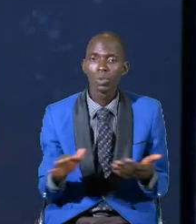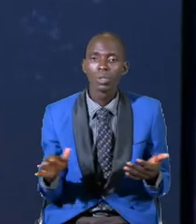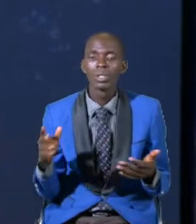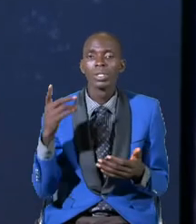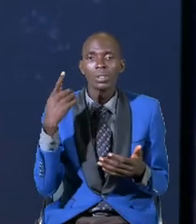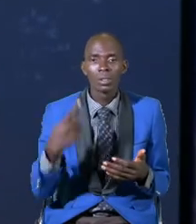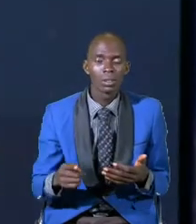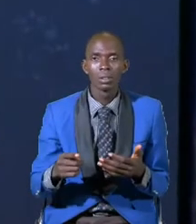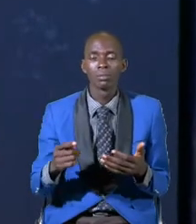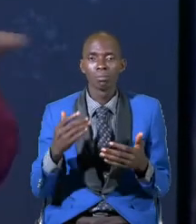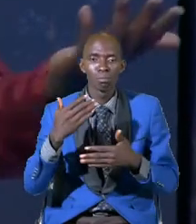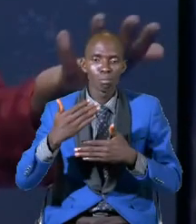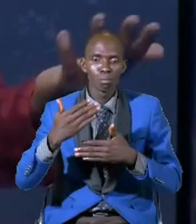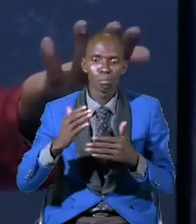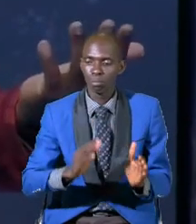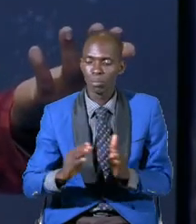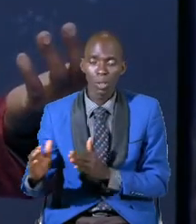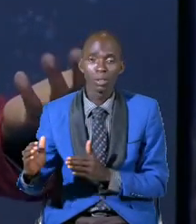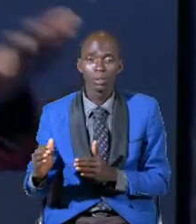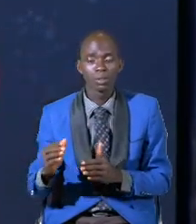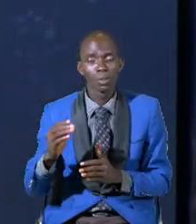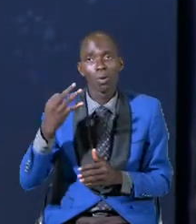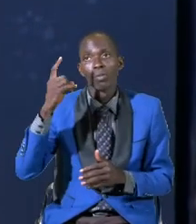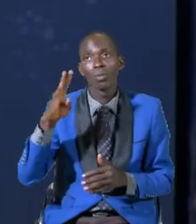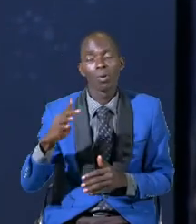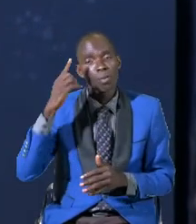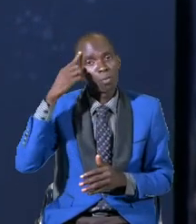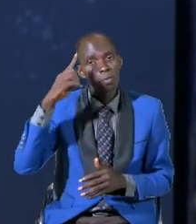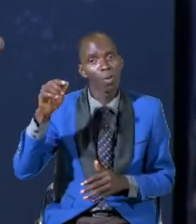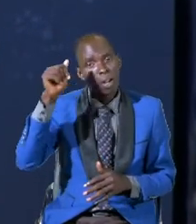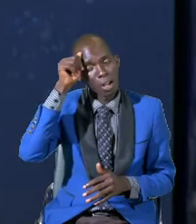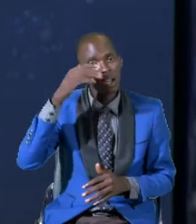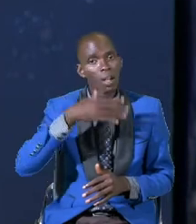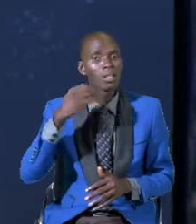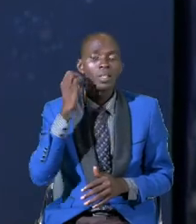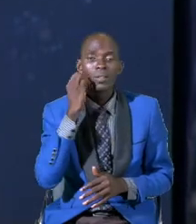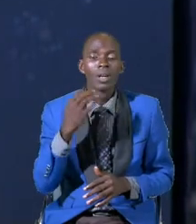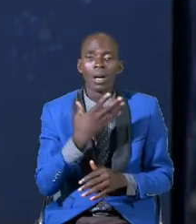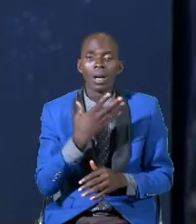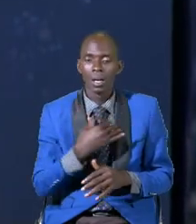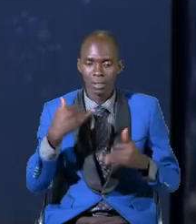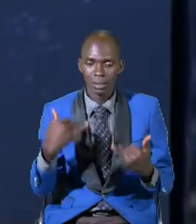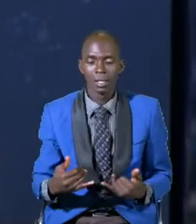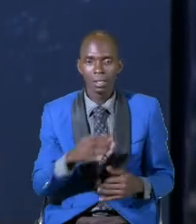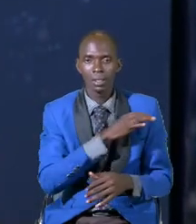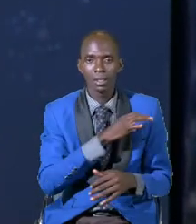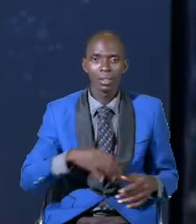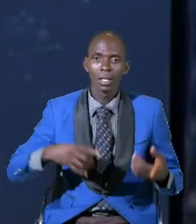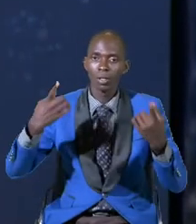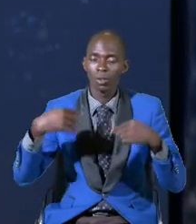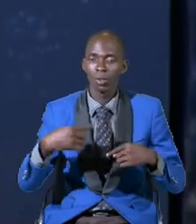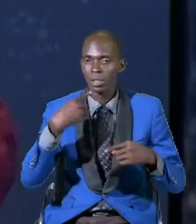of Adam and Eve. But now, Christ comes And he said, everything that